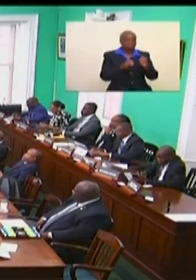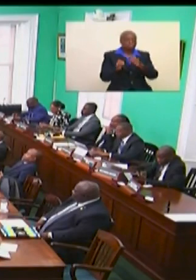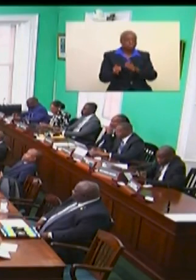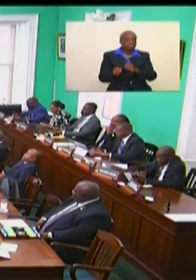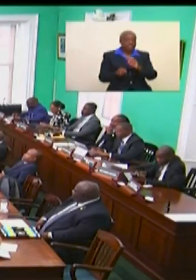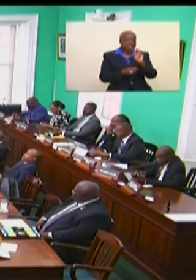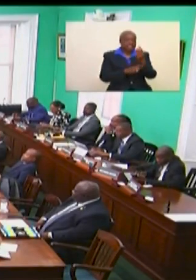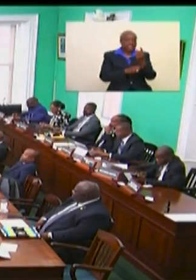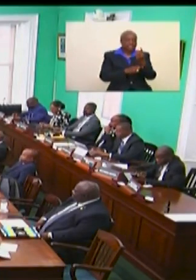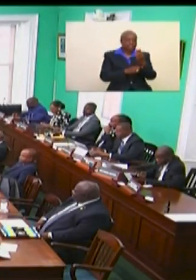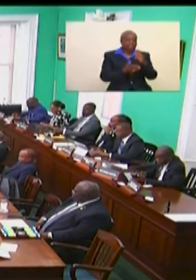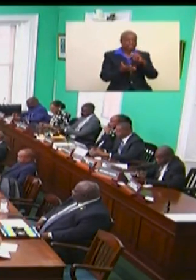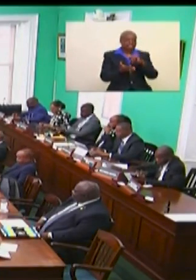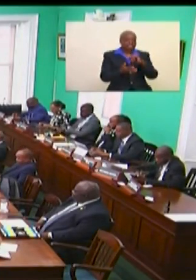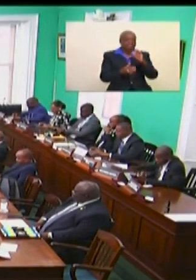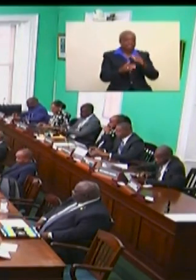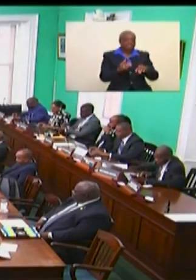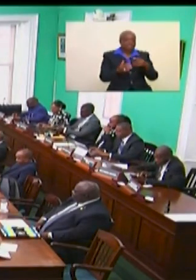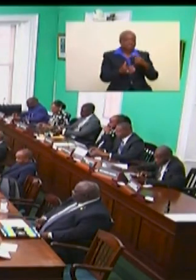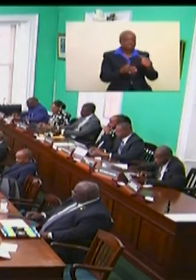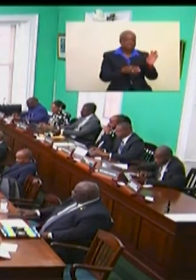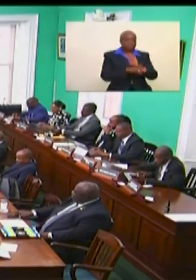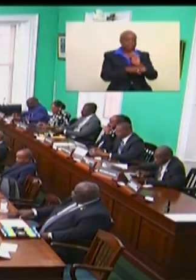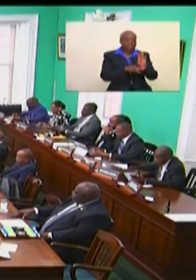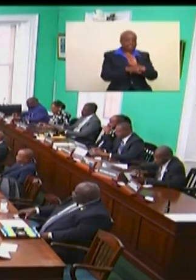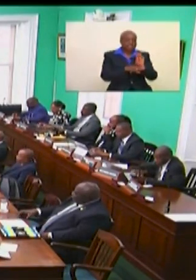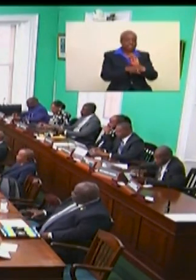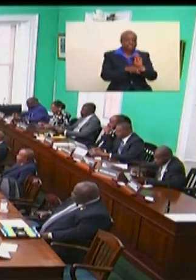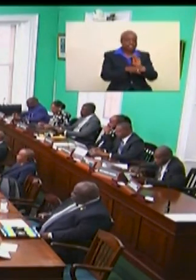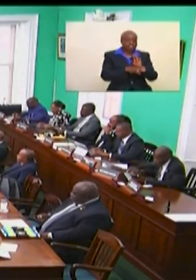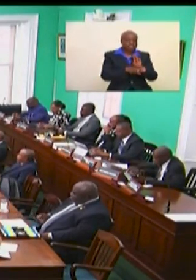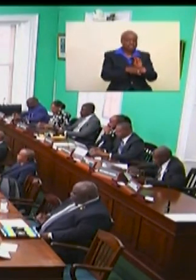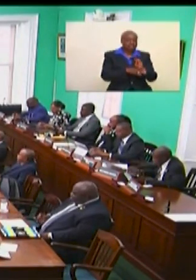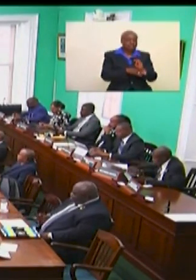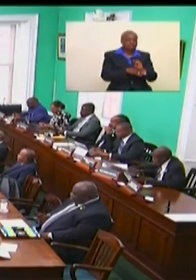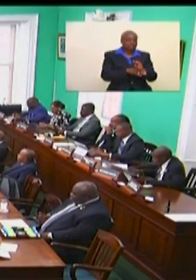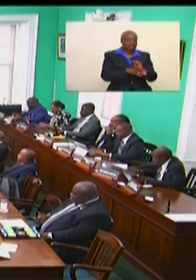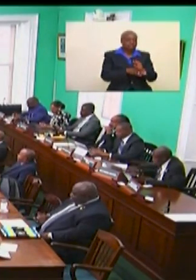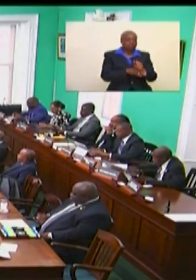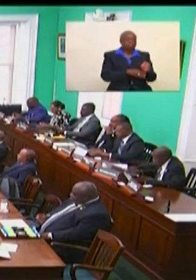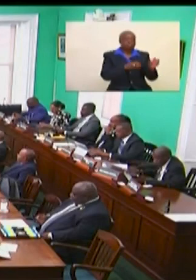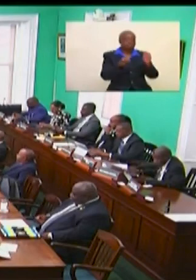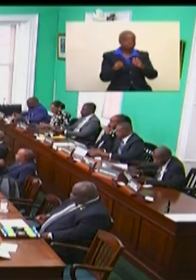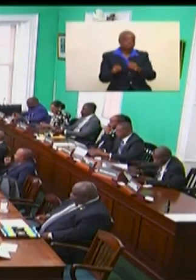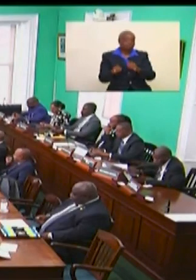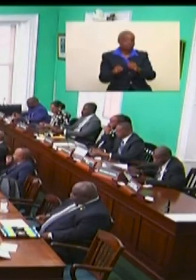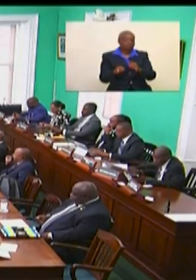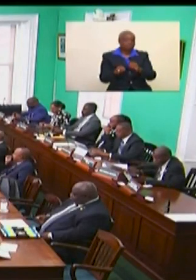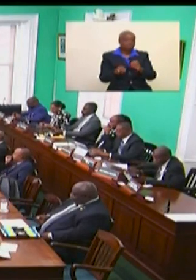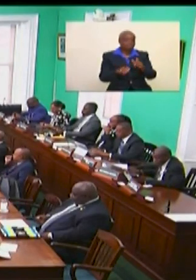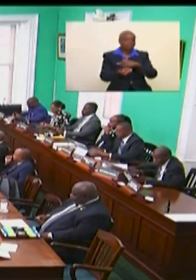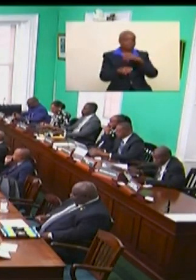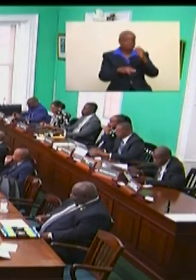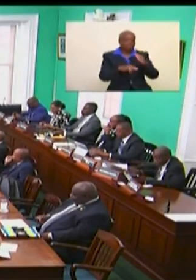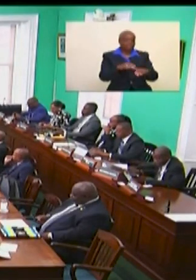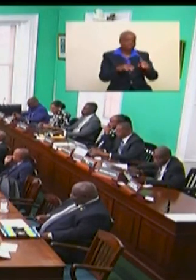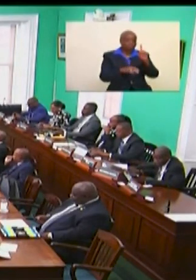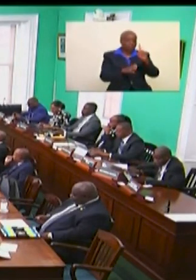House proceeds beyond the 1 p.m. hour. As many are in favor, will remain seated. Those opposed will